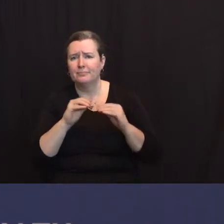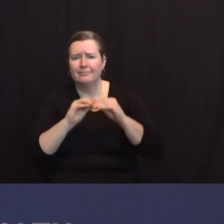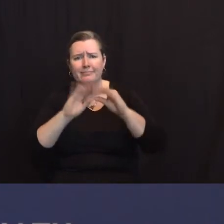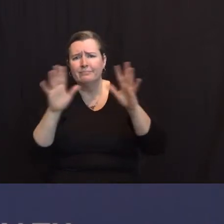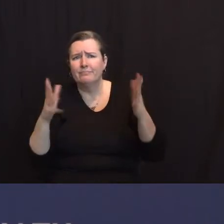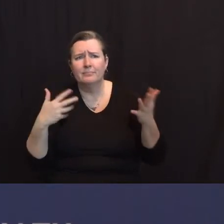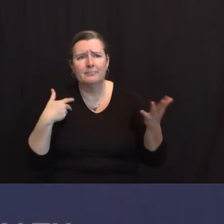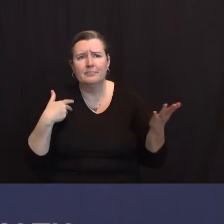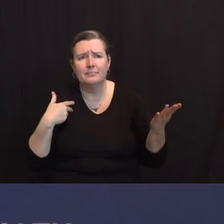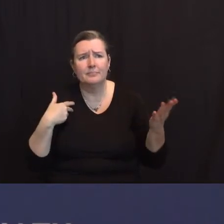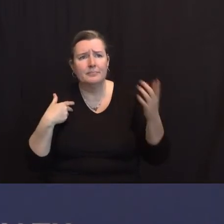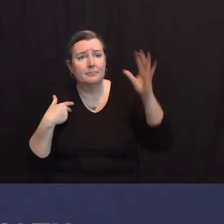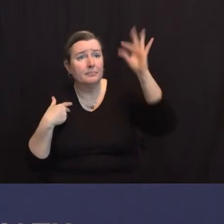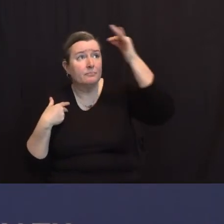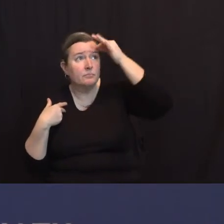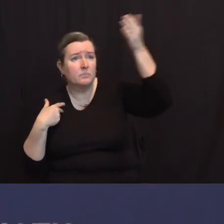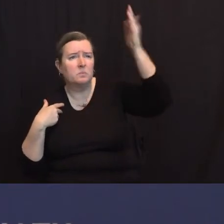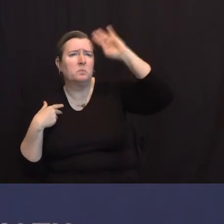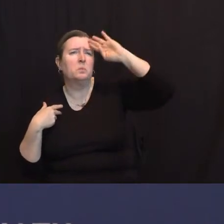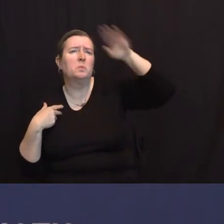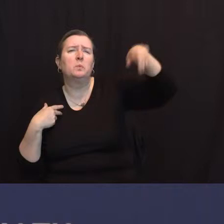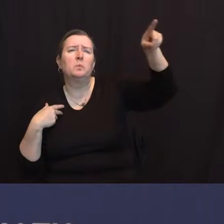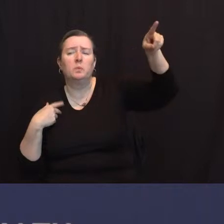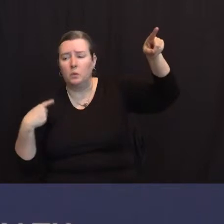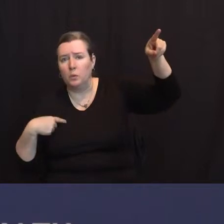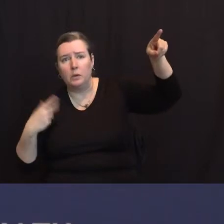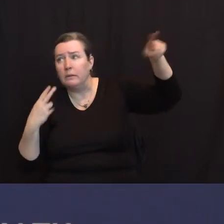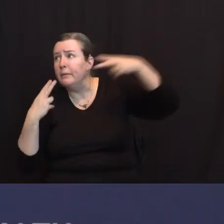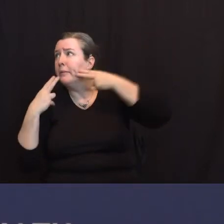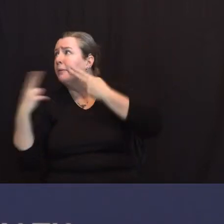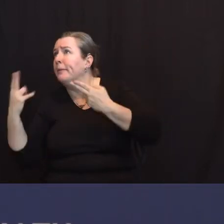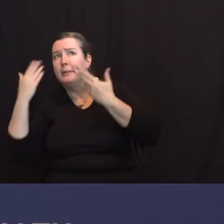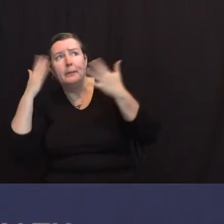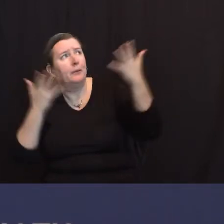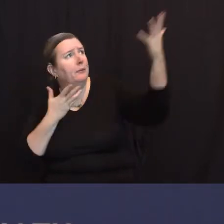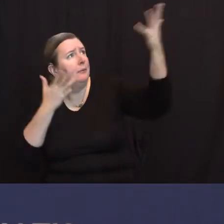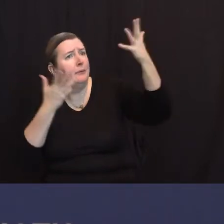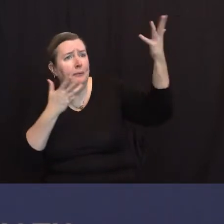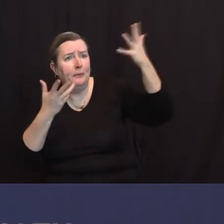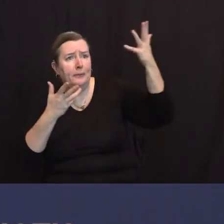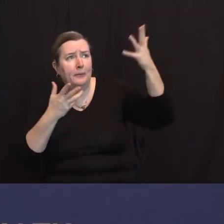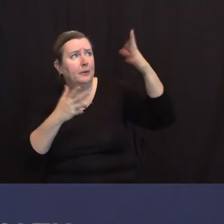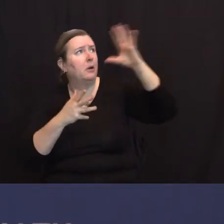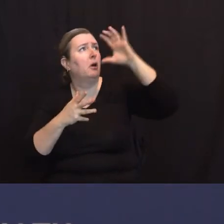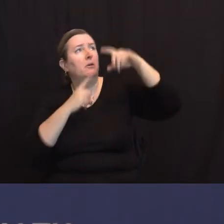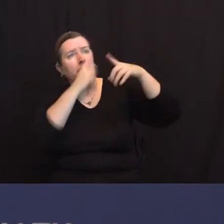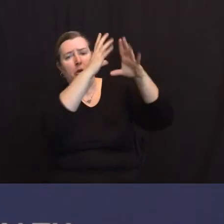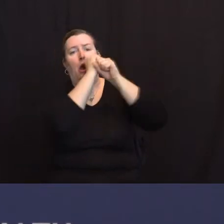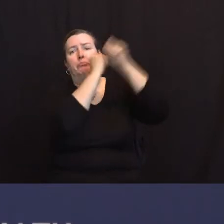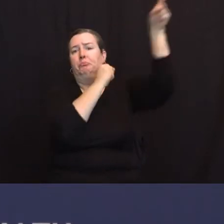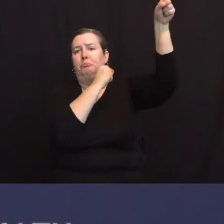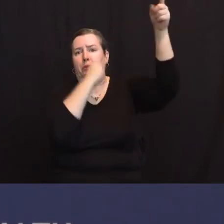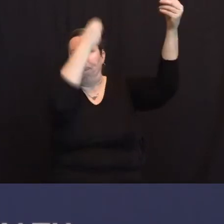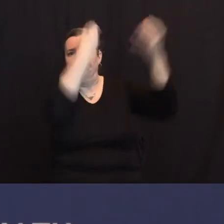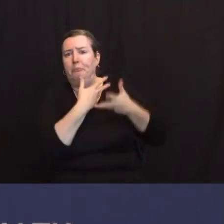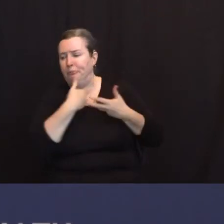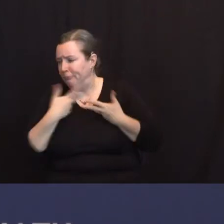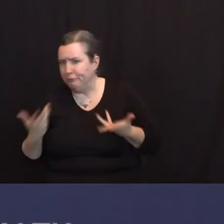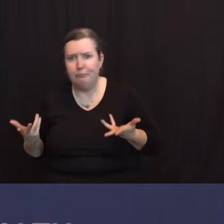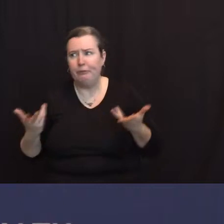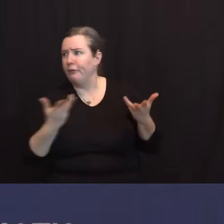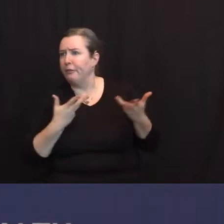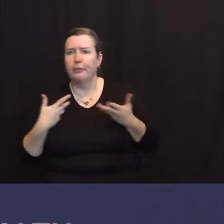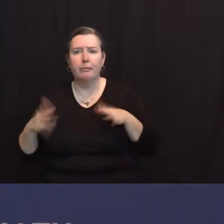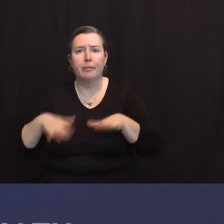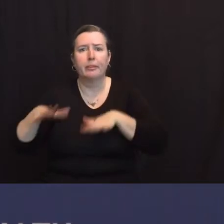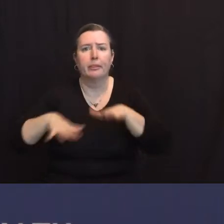stuff that we did not know, that they were not disclosing to either us as governors or to the public. And